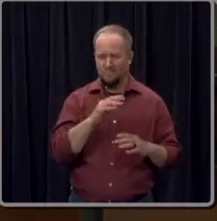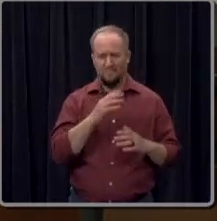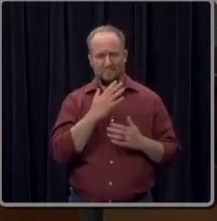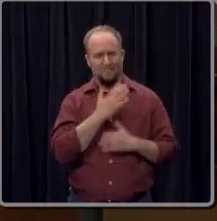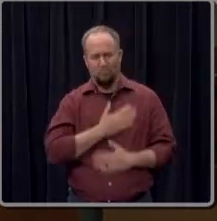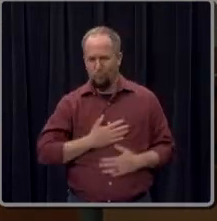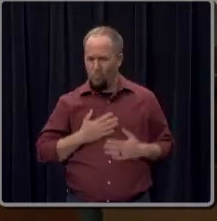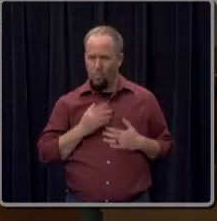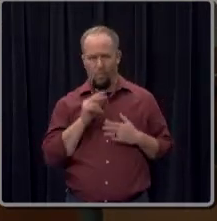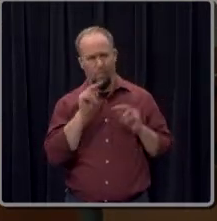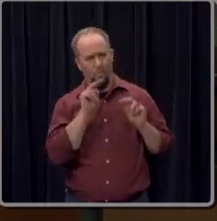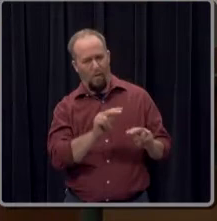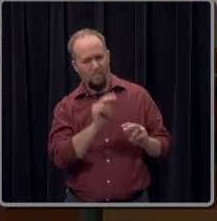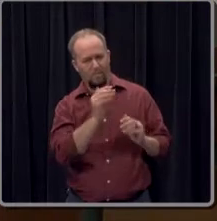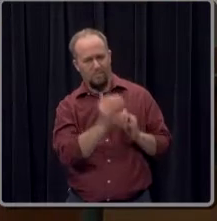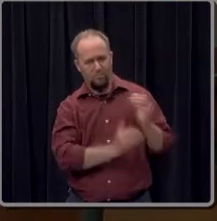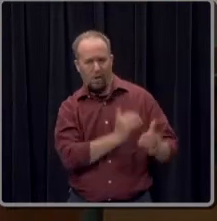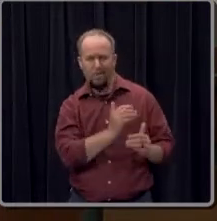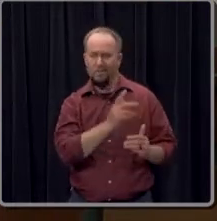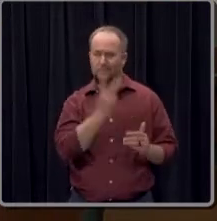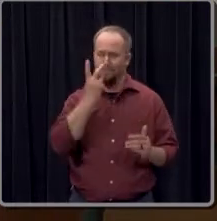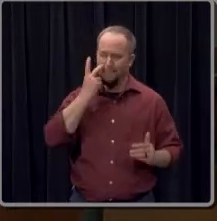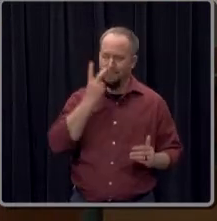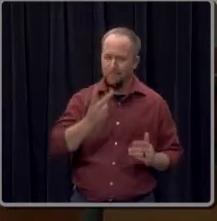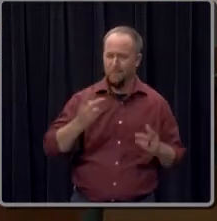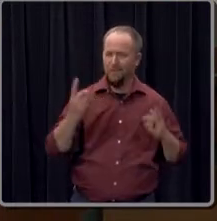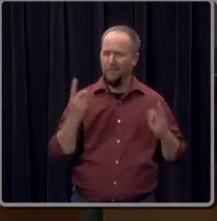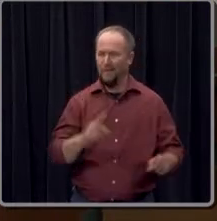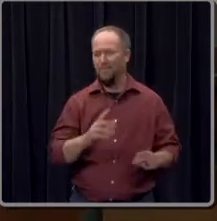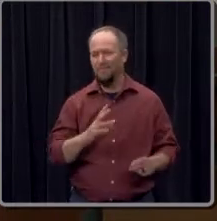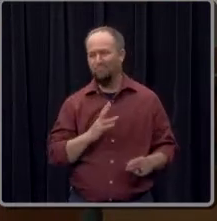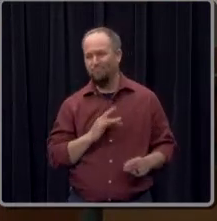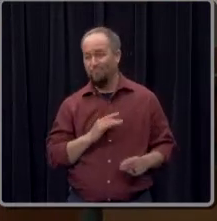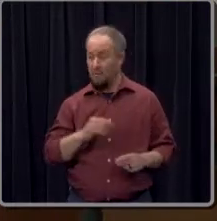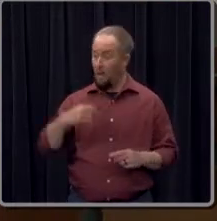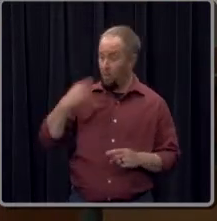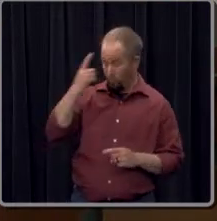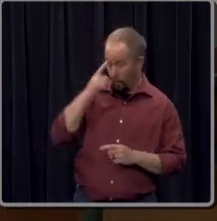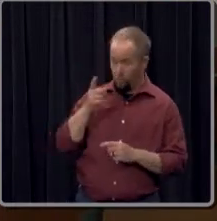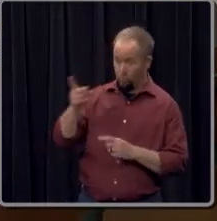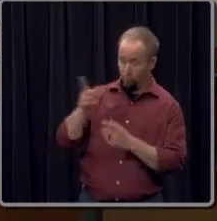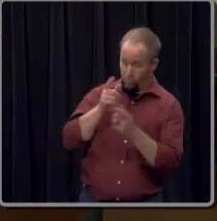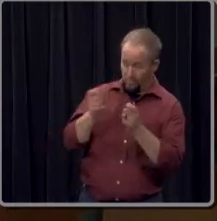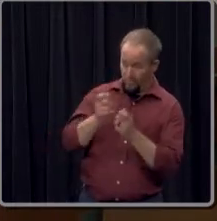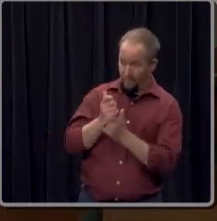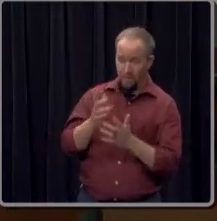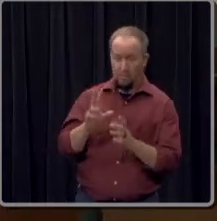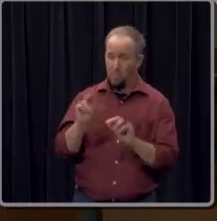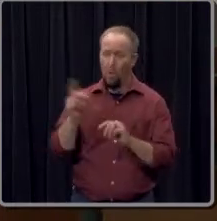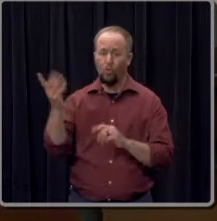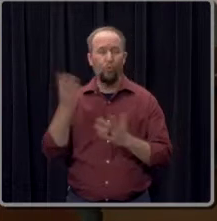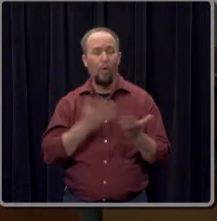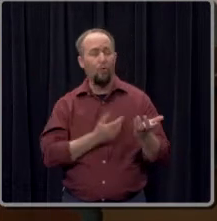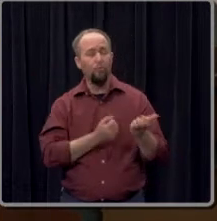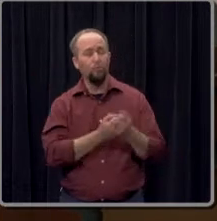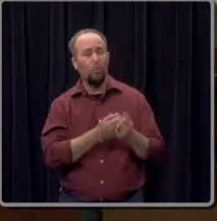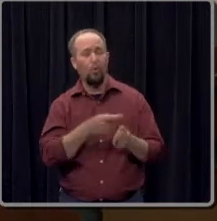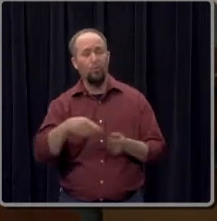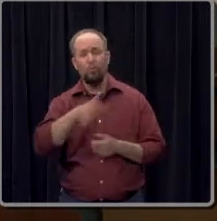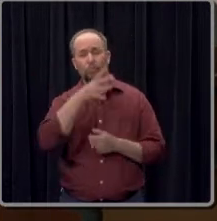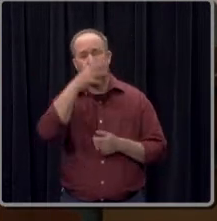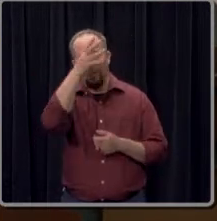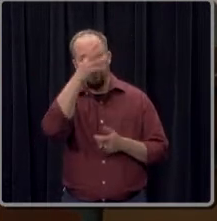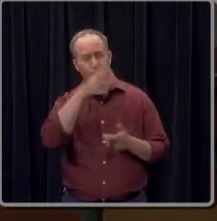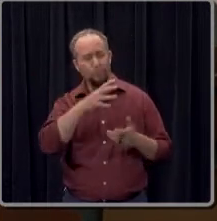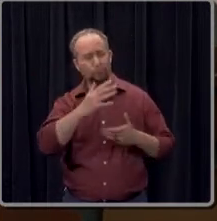watch and to see it happen, right? I always thought you guys would be running things, but it's really you all are there in support of what they're